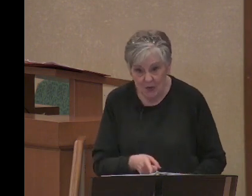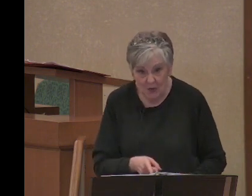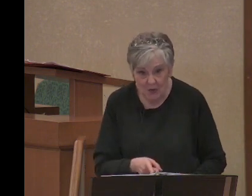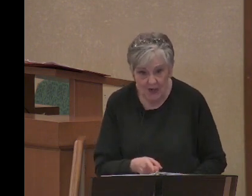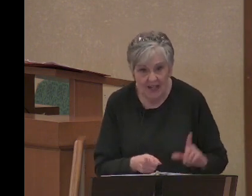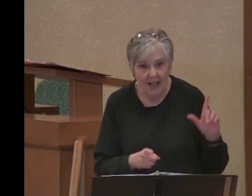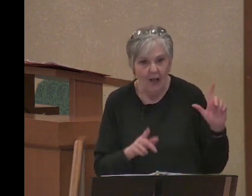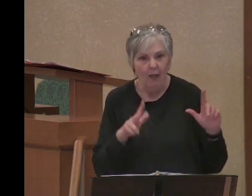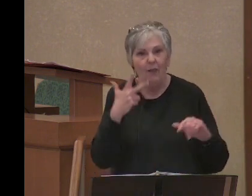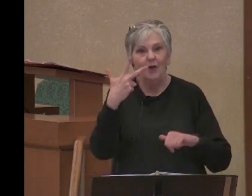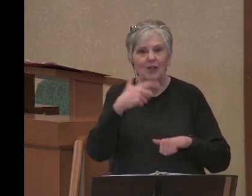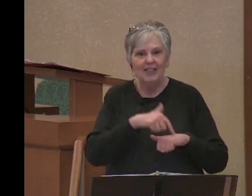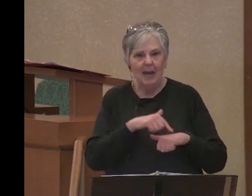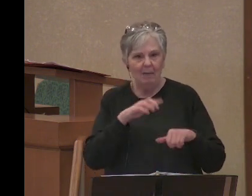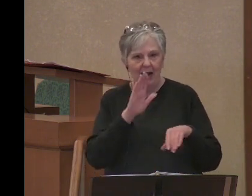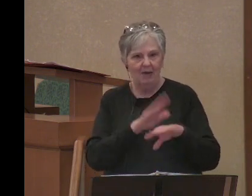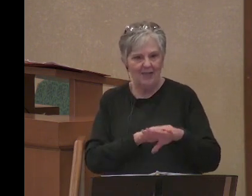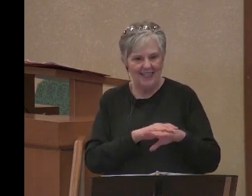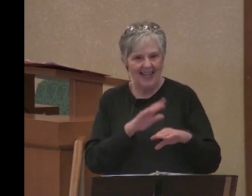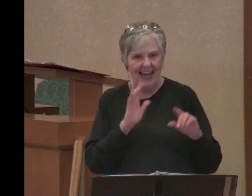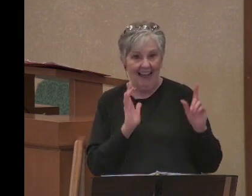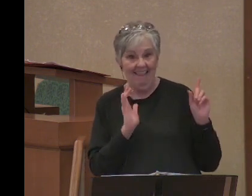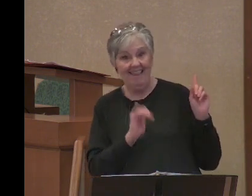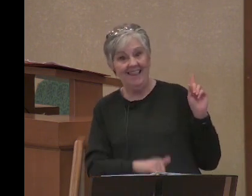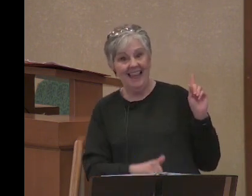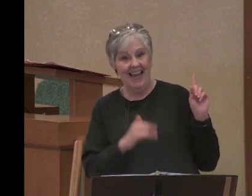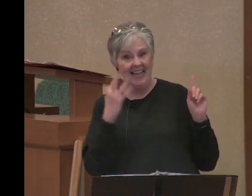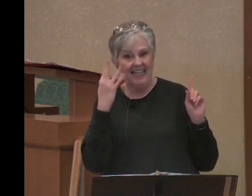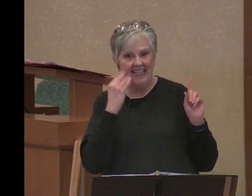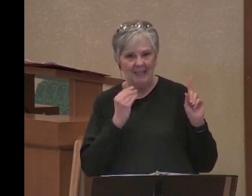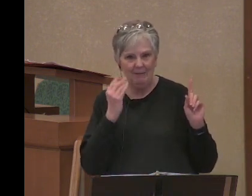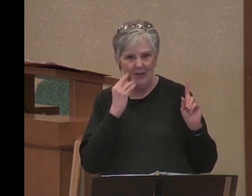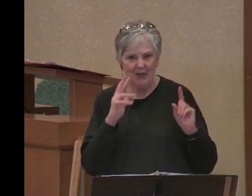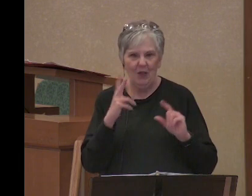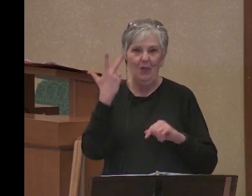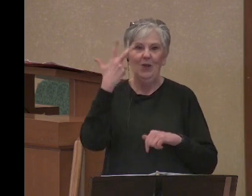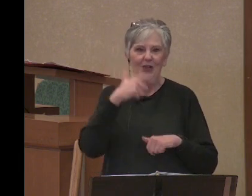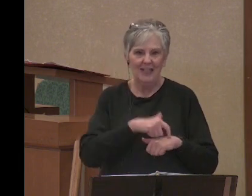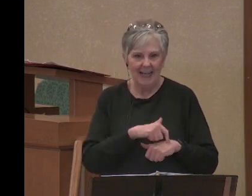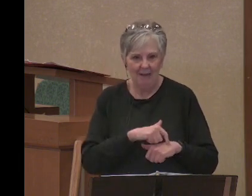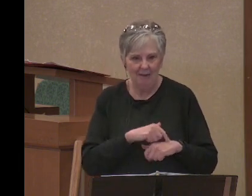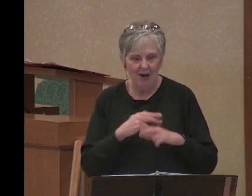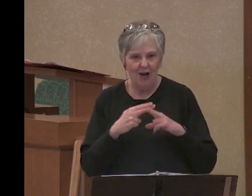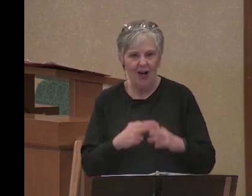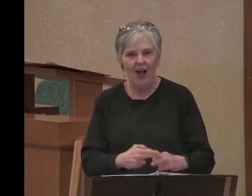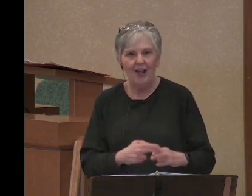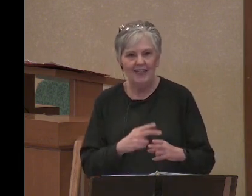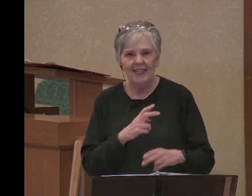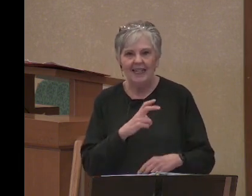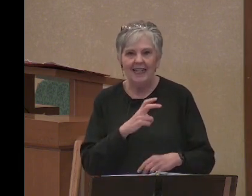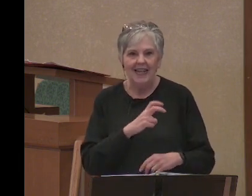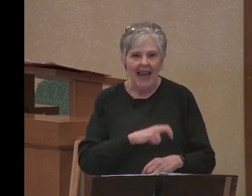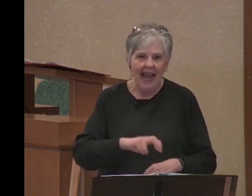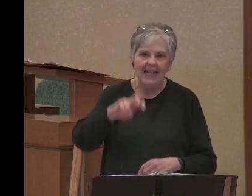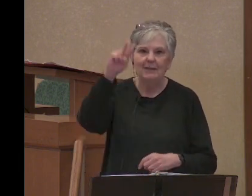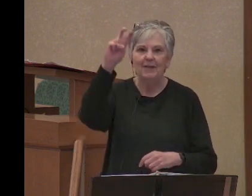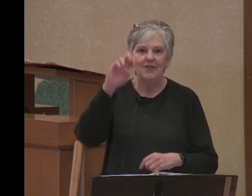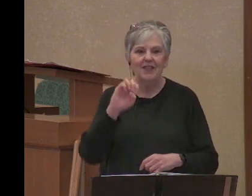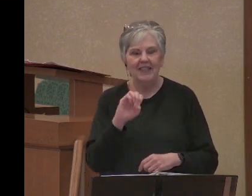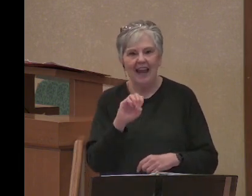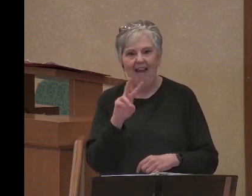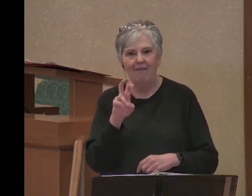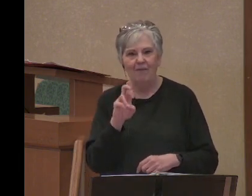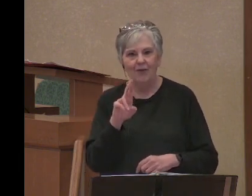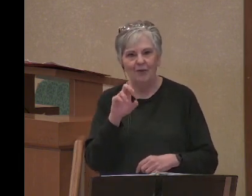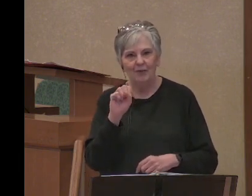the third time I was on this experience. It's called Expedition Everest. Maybe you've been on it. It has